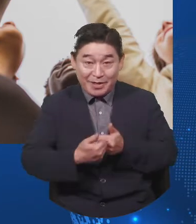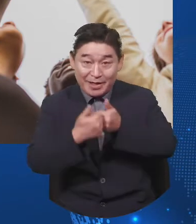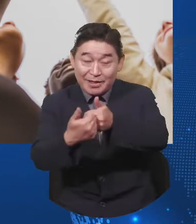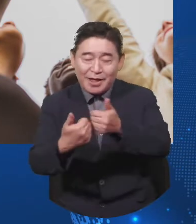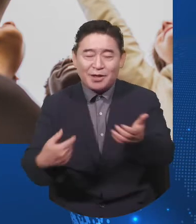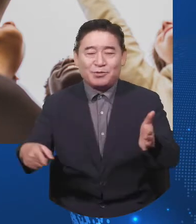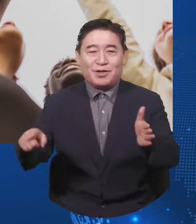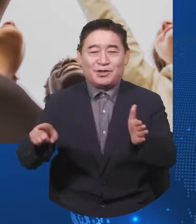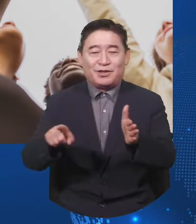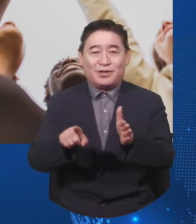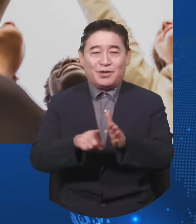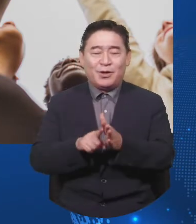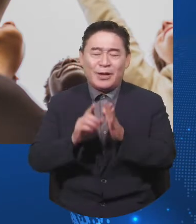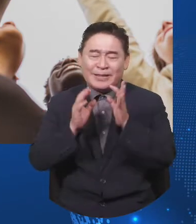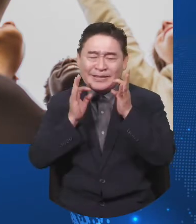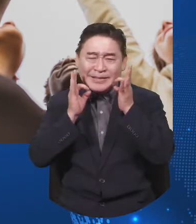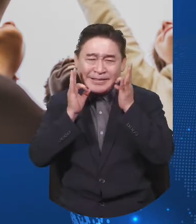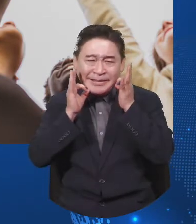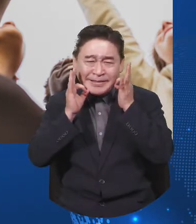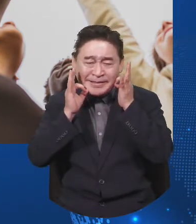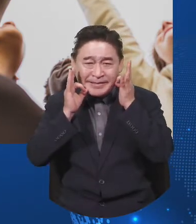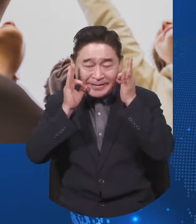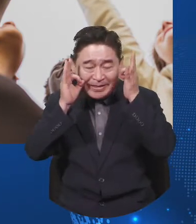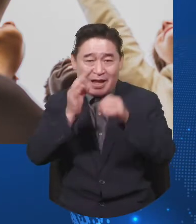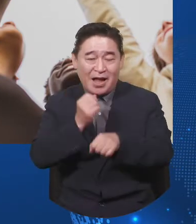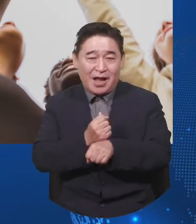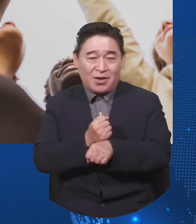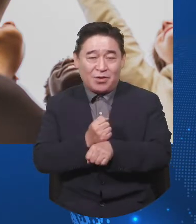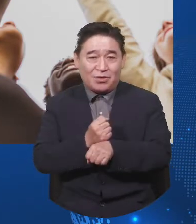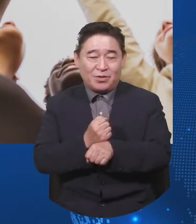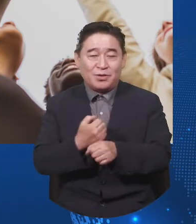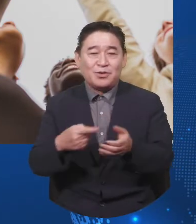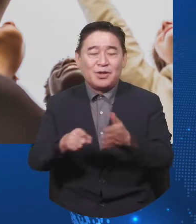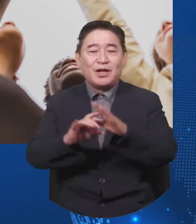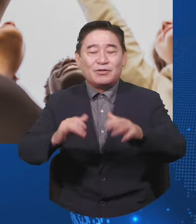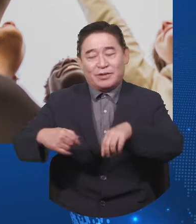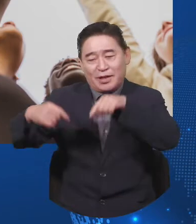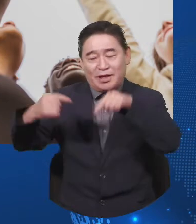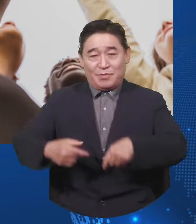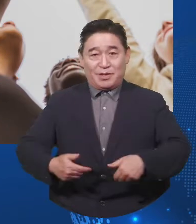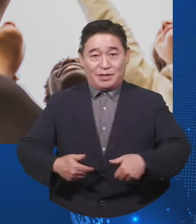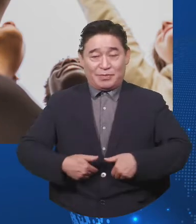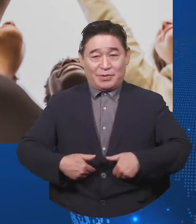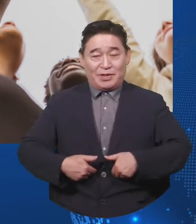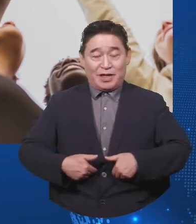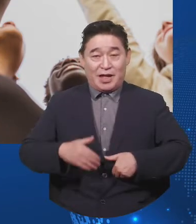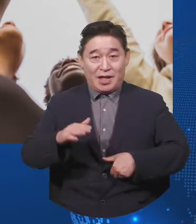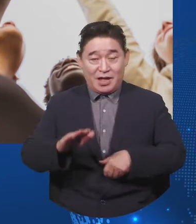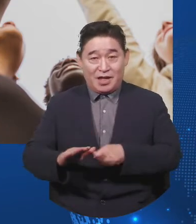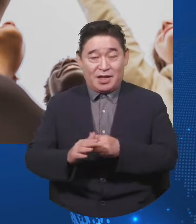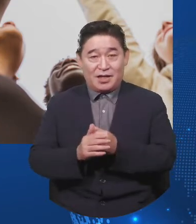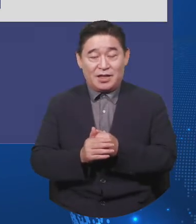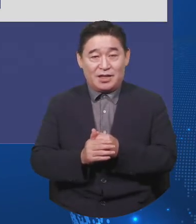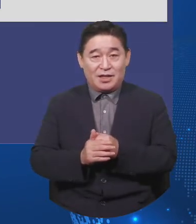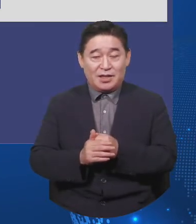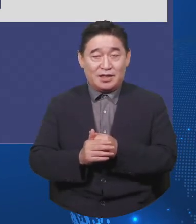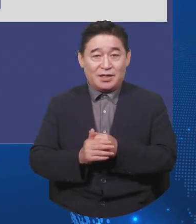need for more international cooperation, and my intervention is not going to divert from that